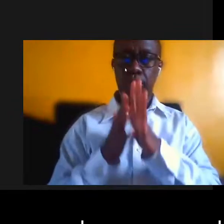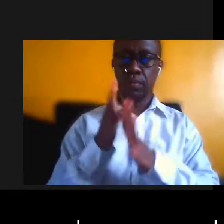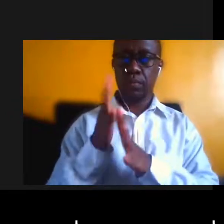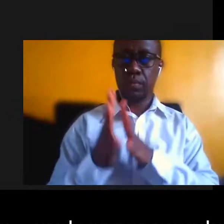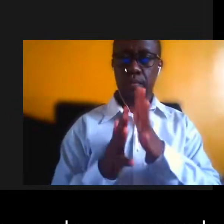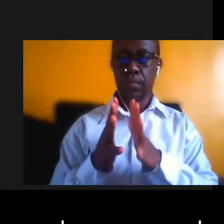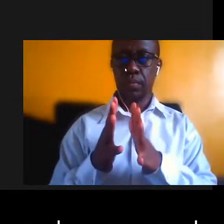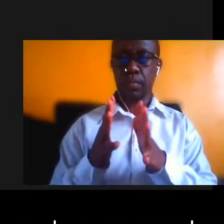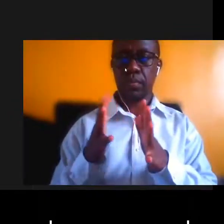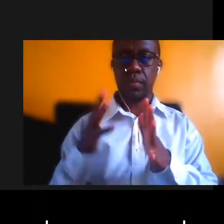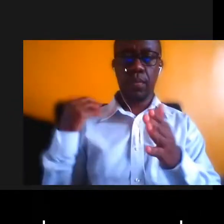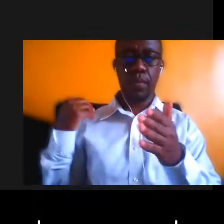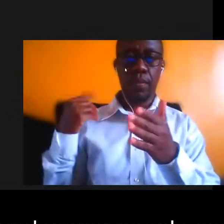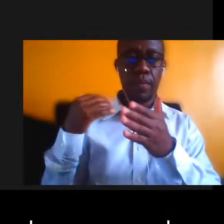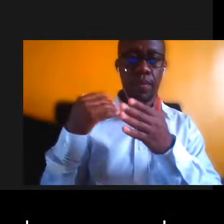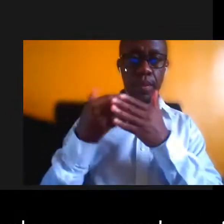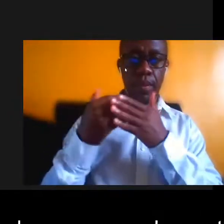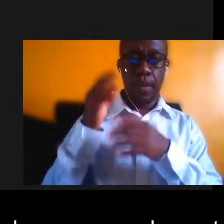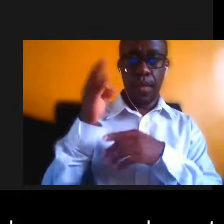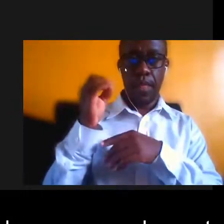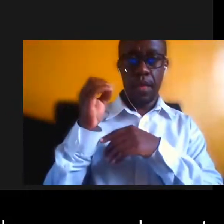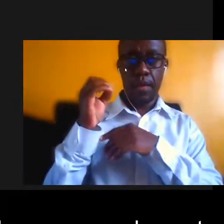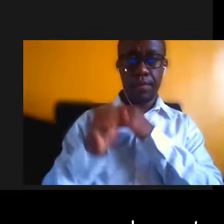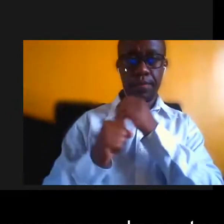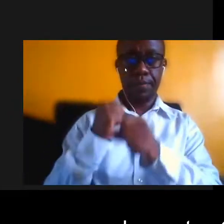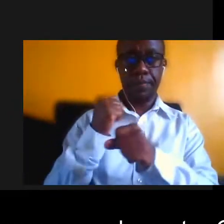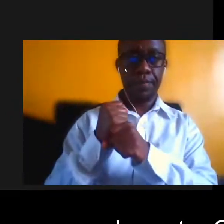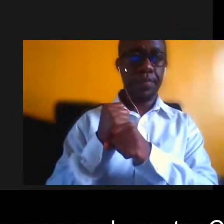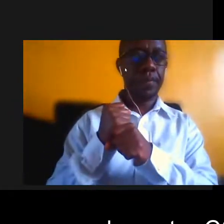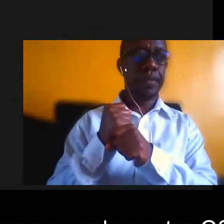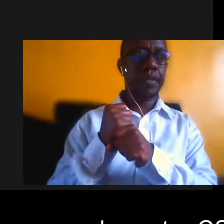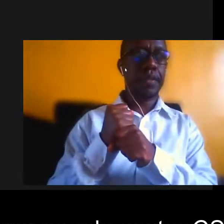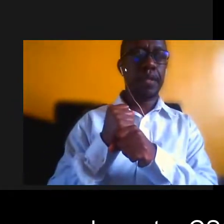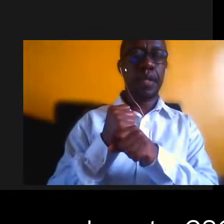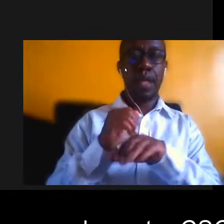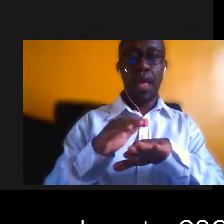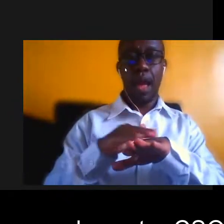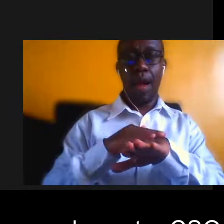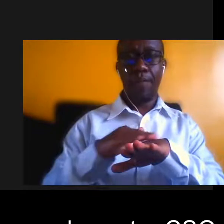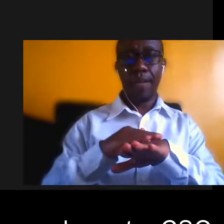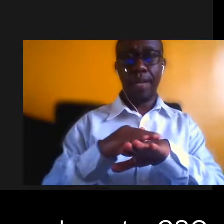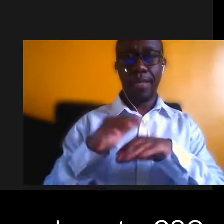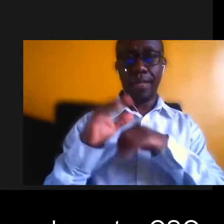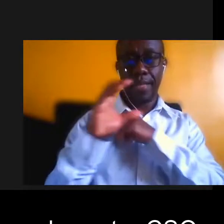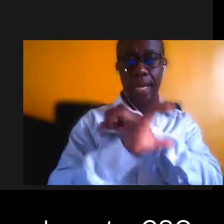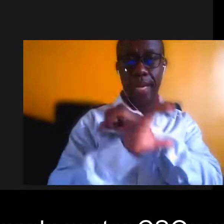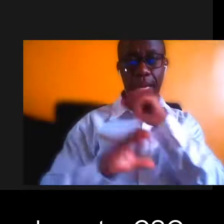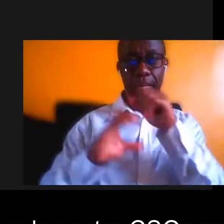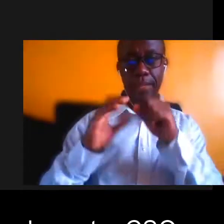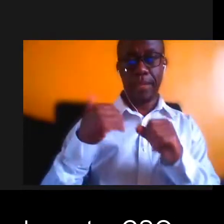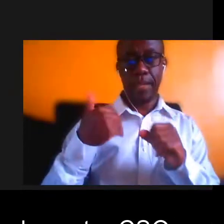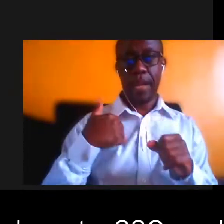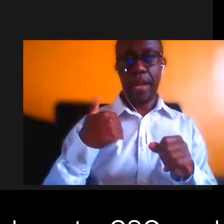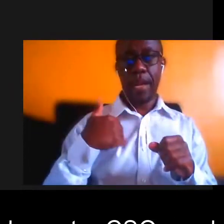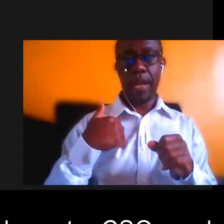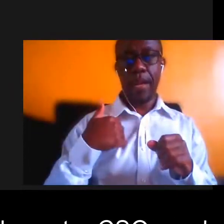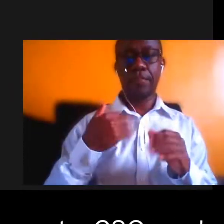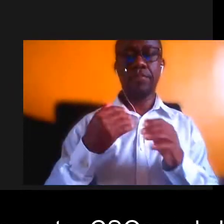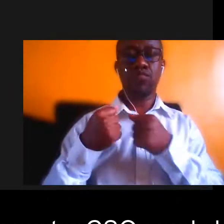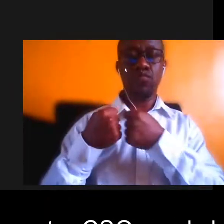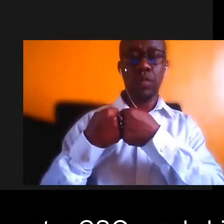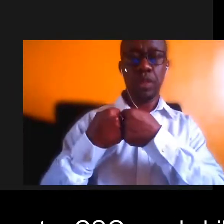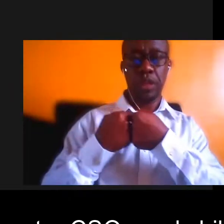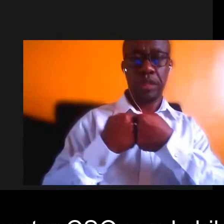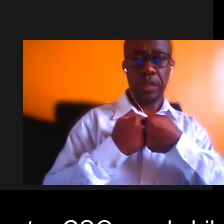3 decades, the African countries has been struggling